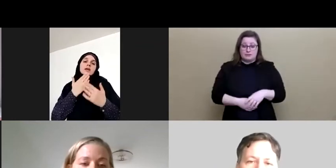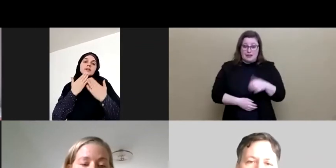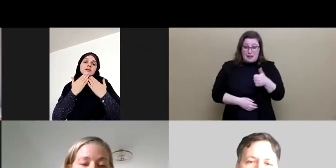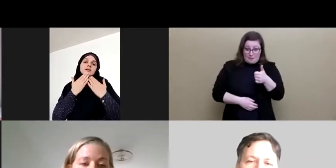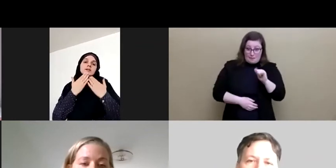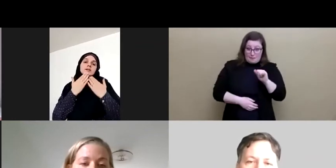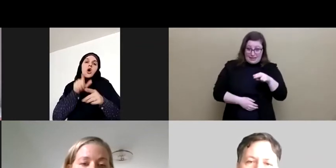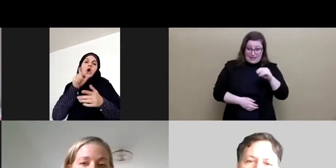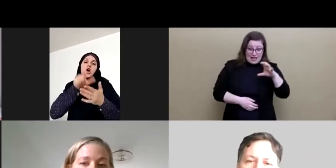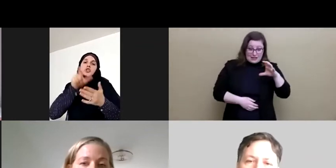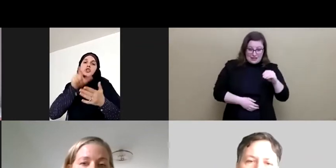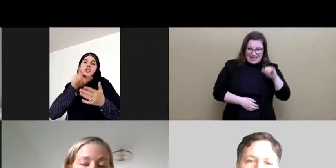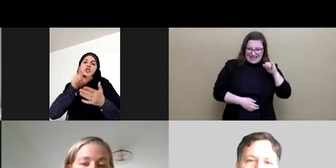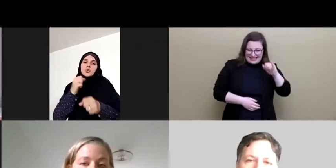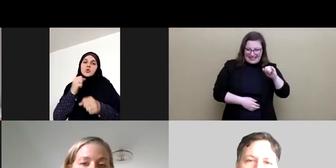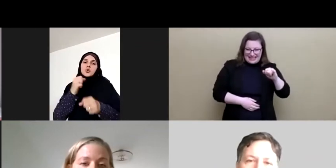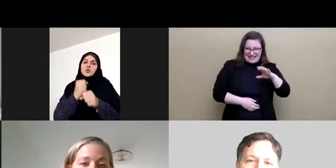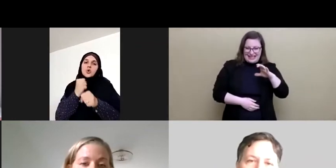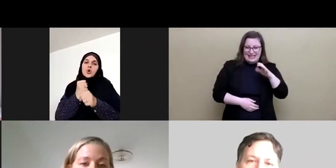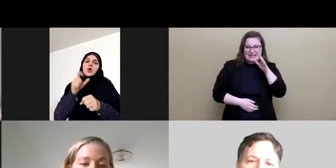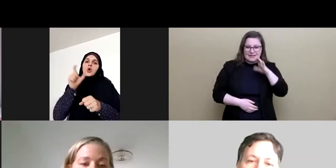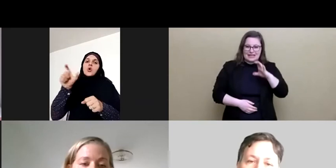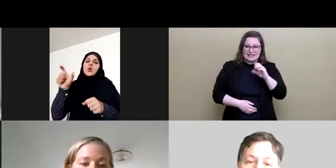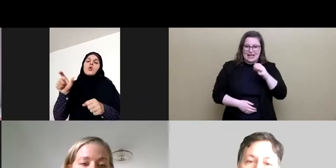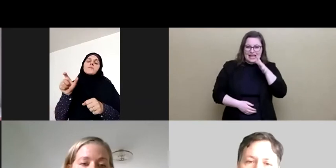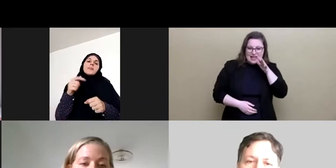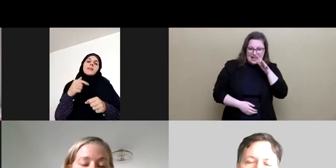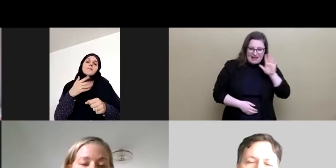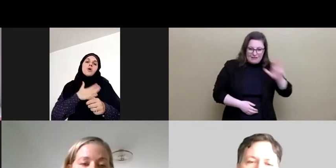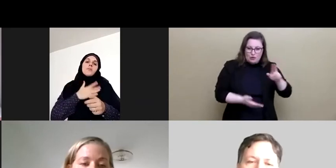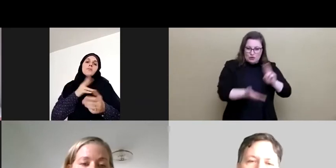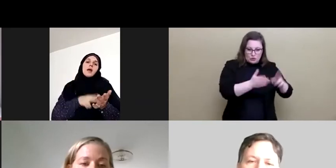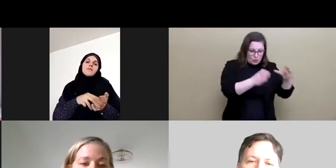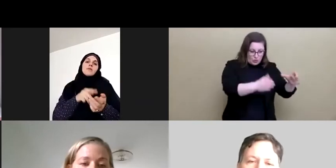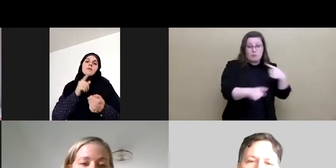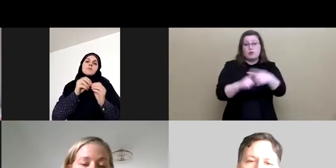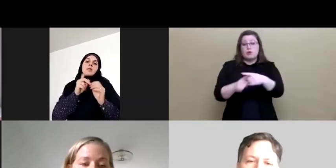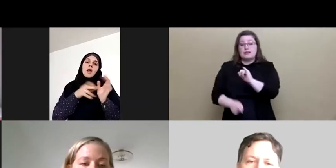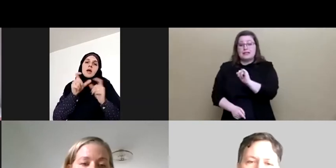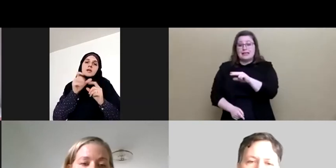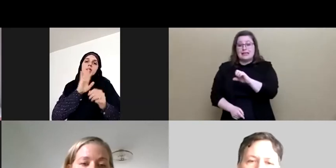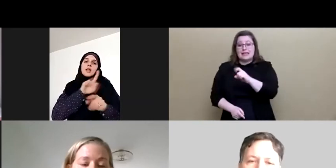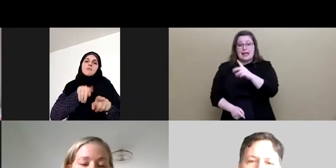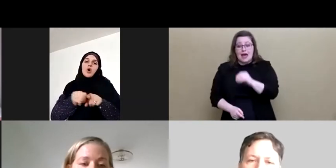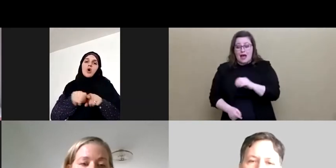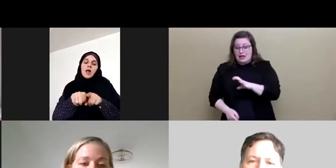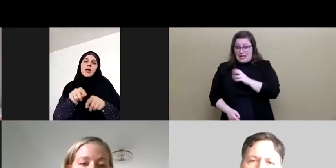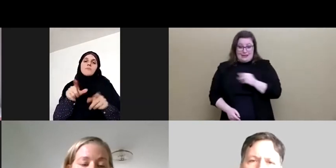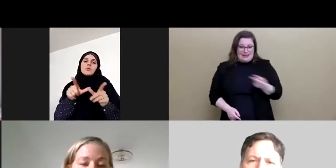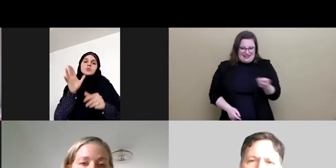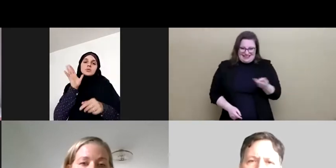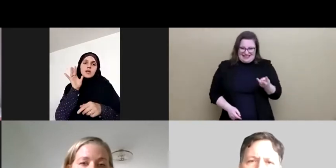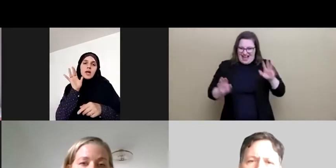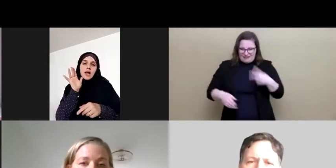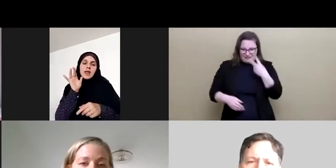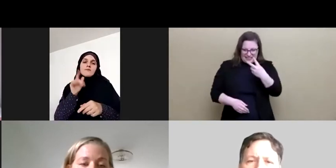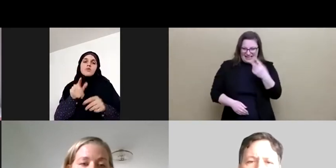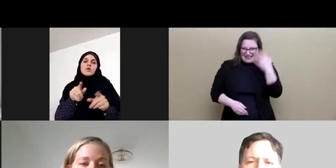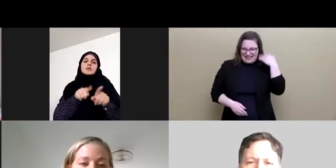colleagues in the office in Sarajevo, as well as Ingela and Sandra, you both have met already and who both have